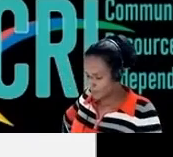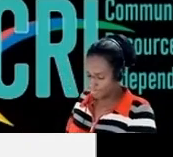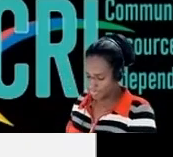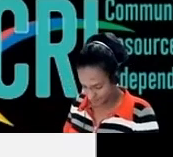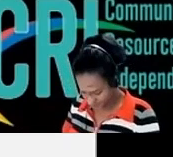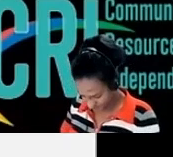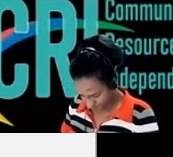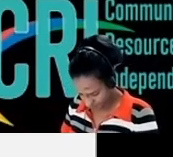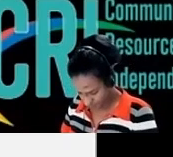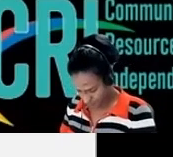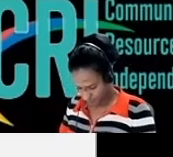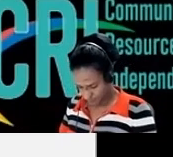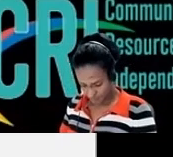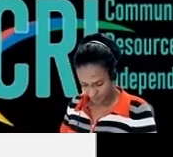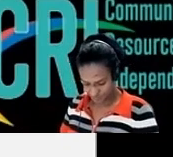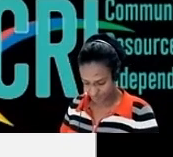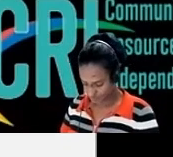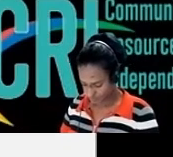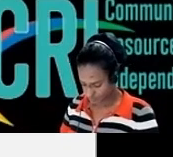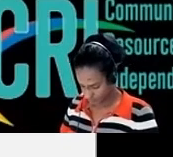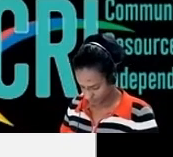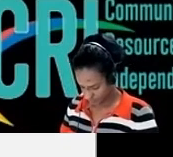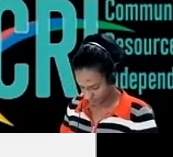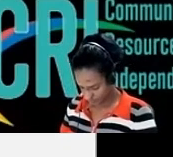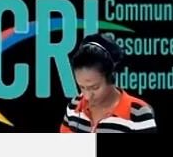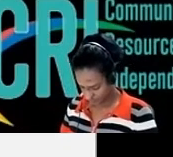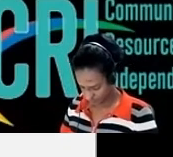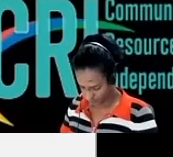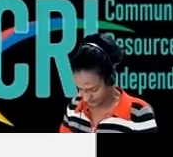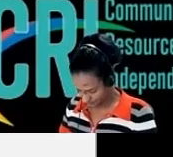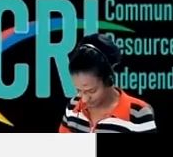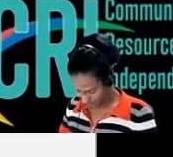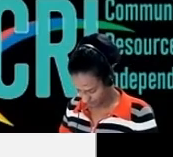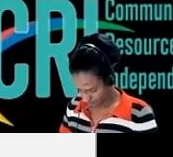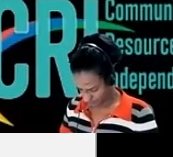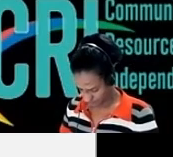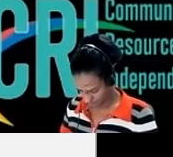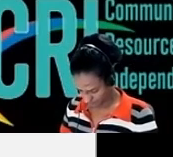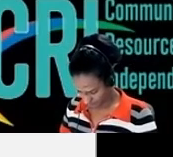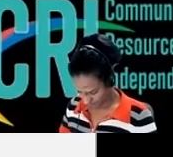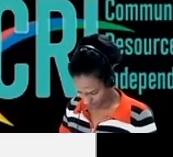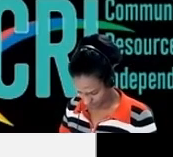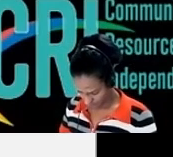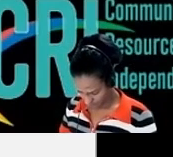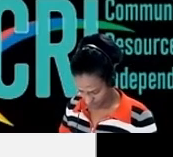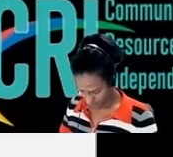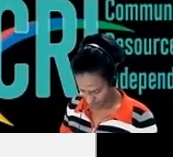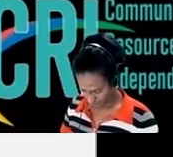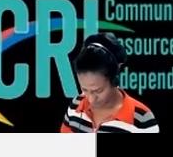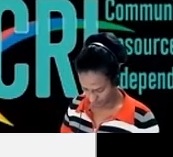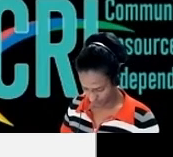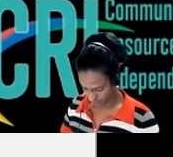So in that case of providing them with support, I'm the person that gives them only 2 hours, and we're not asking